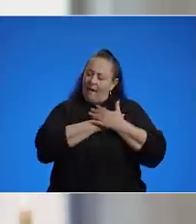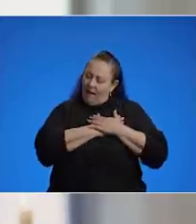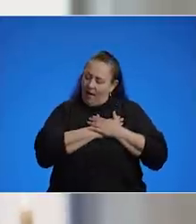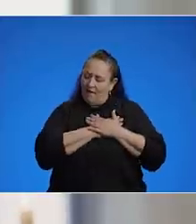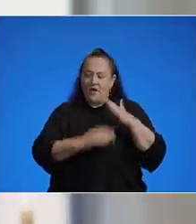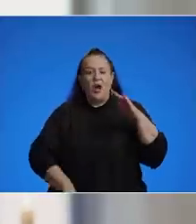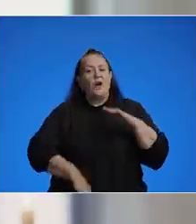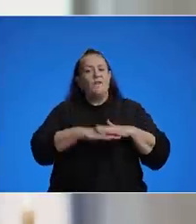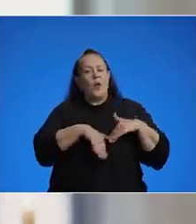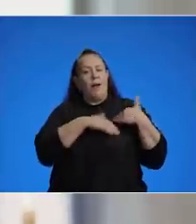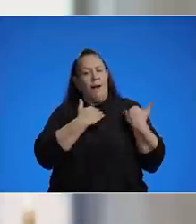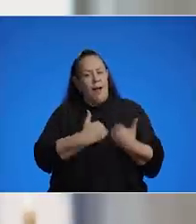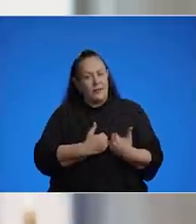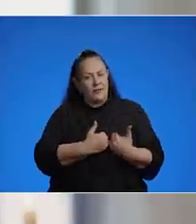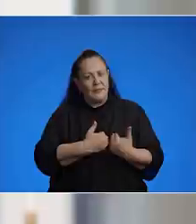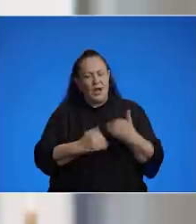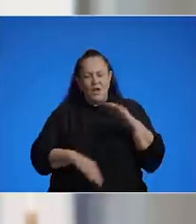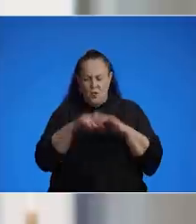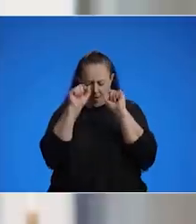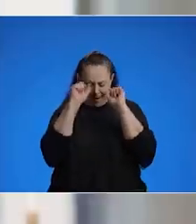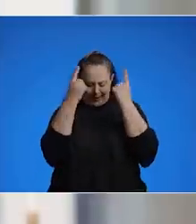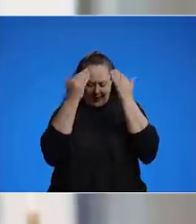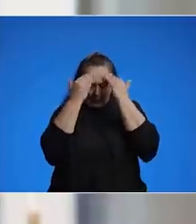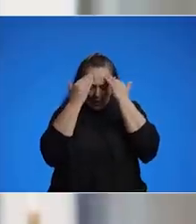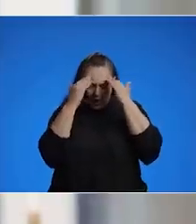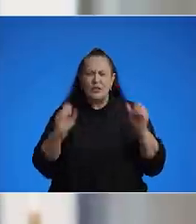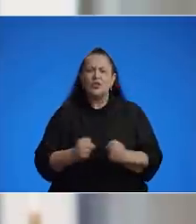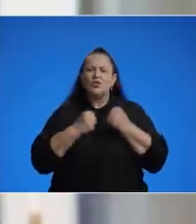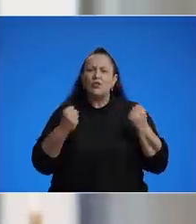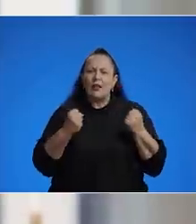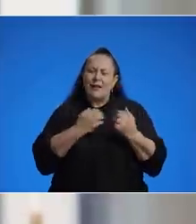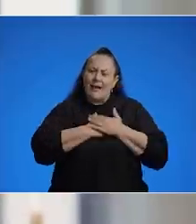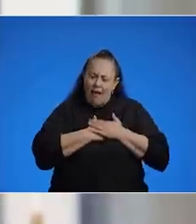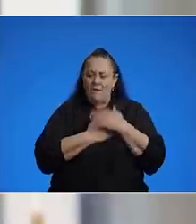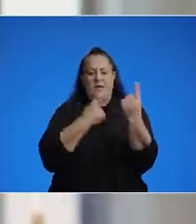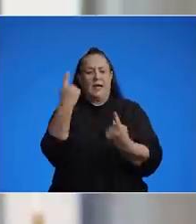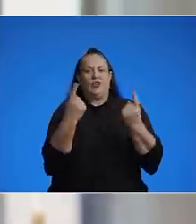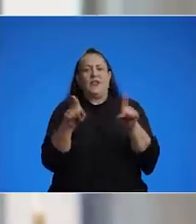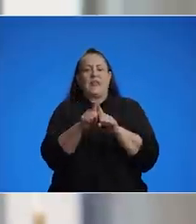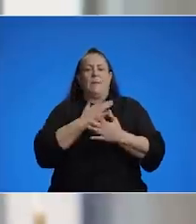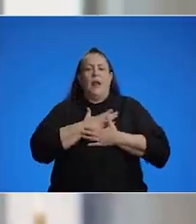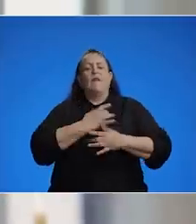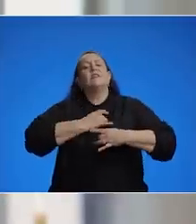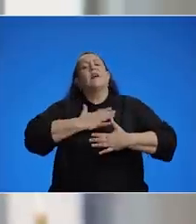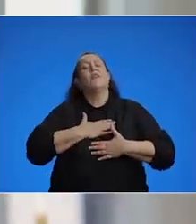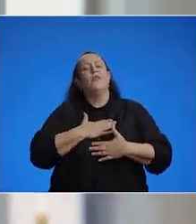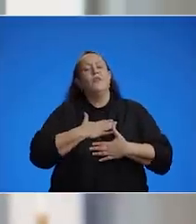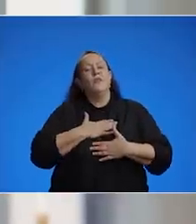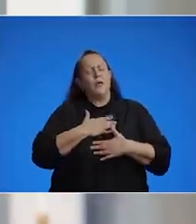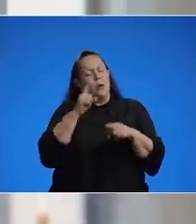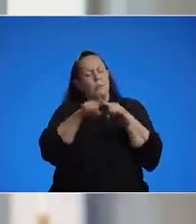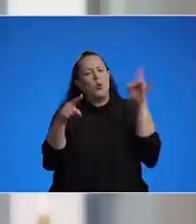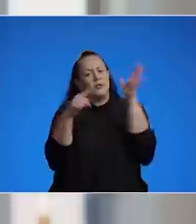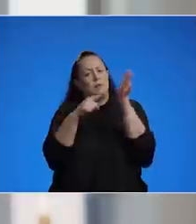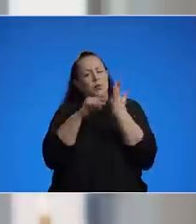all your heart, with all your understanding and strength, and to love your neighbour as yourself. This is far more